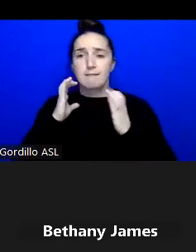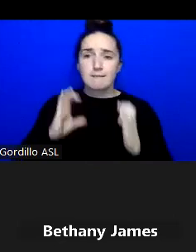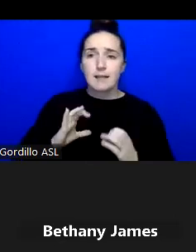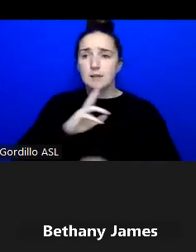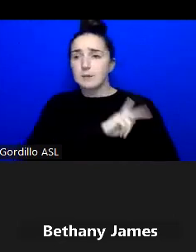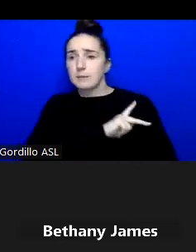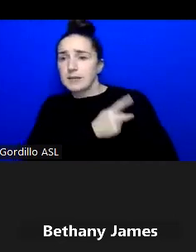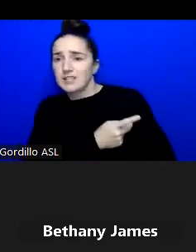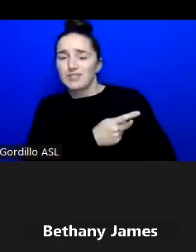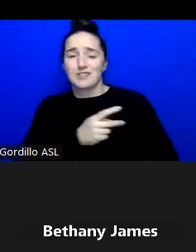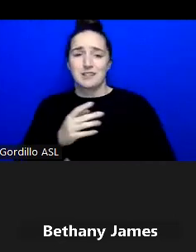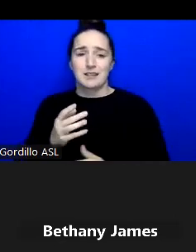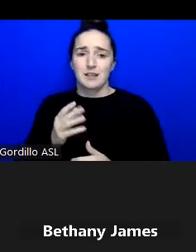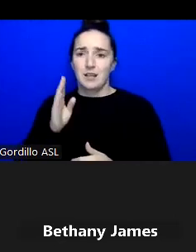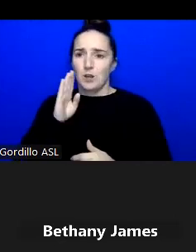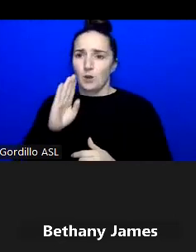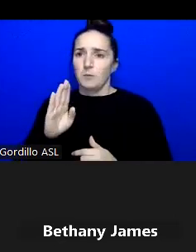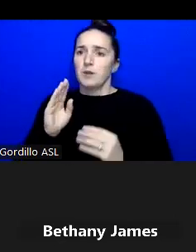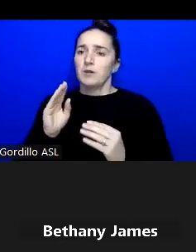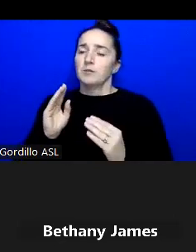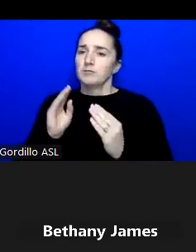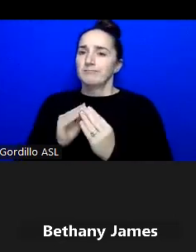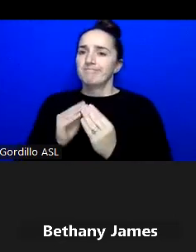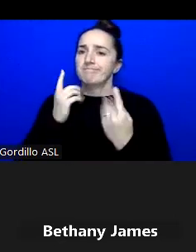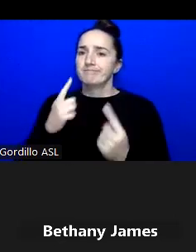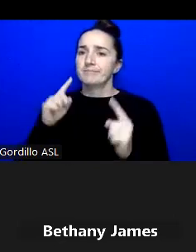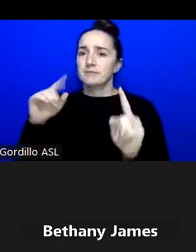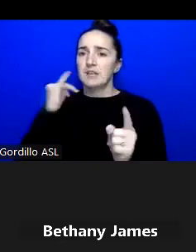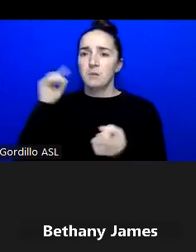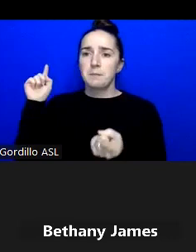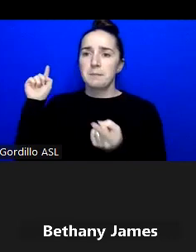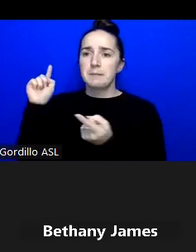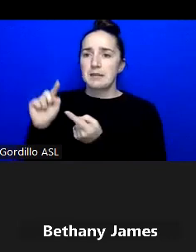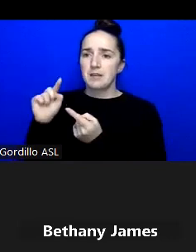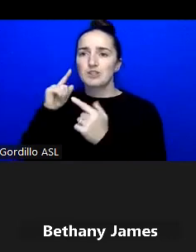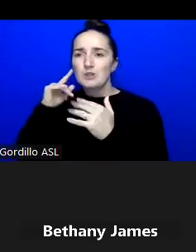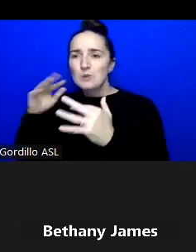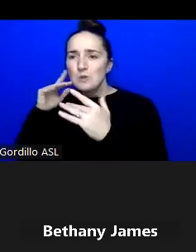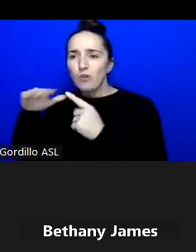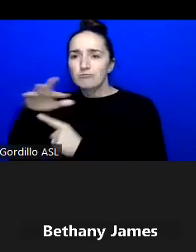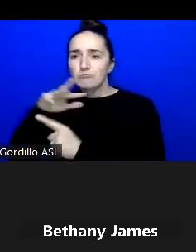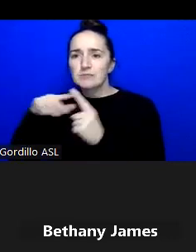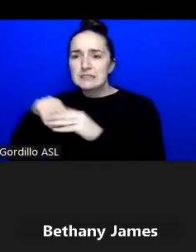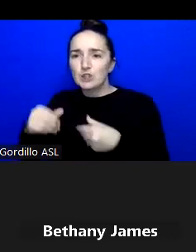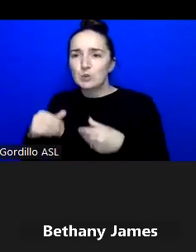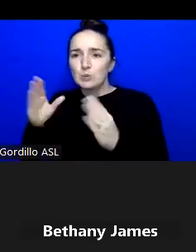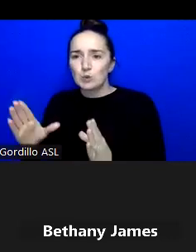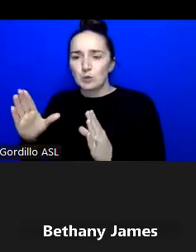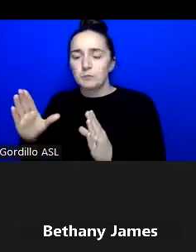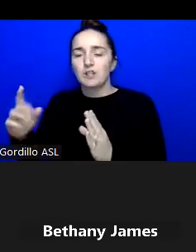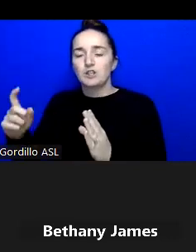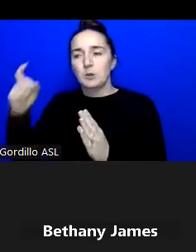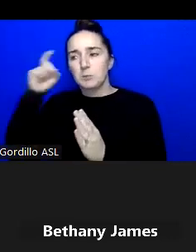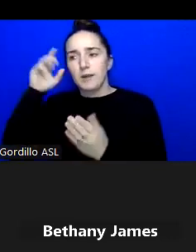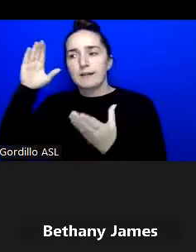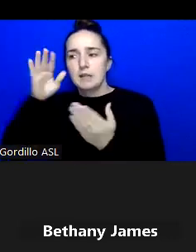going to be able to do better, and that other person is going to do better if you can minimize the amount of noise in their room. There's less distraction for their brain, and there's also